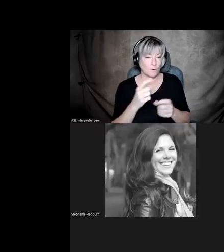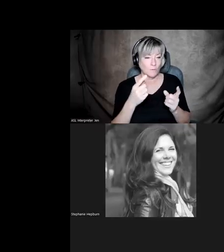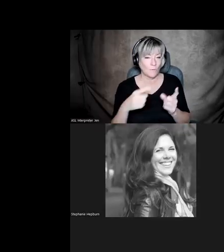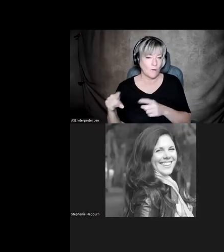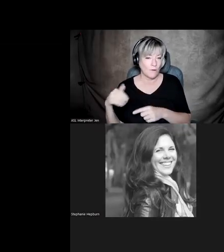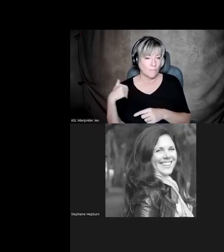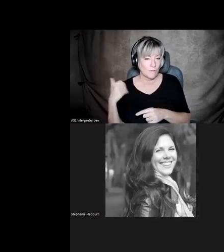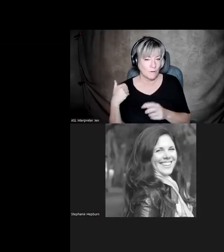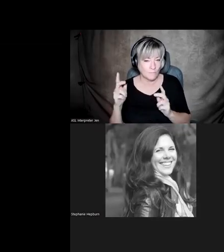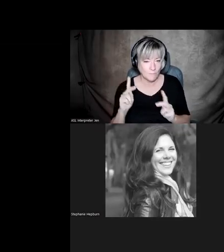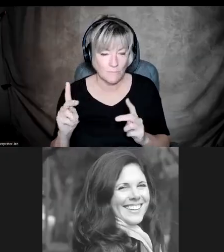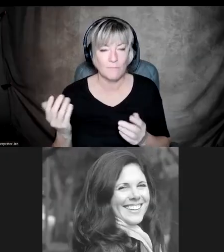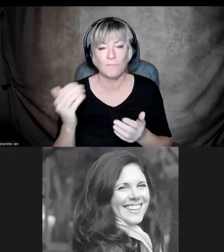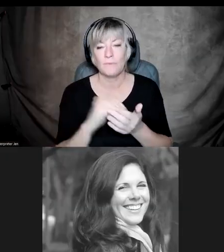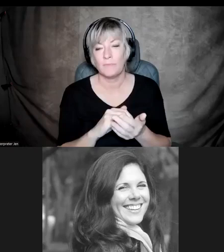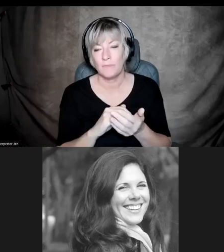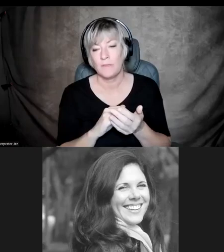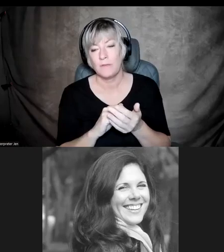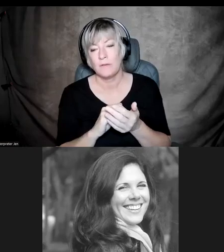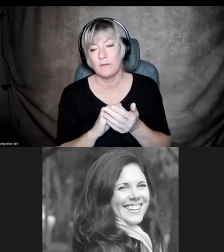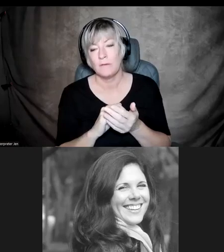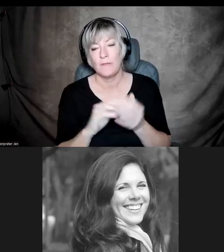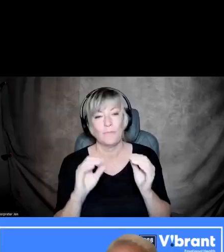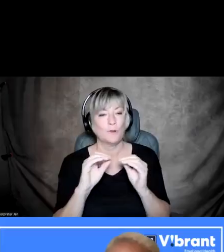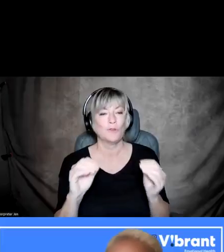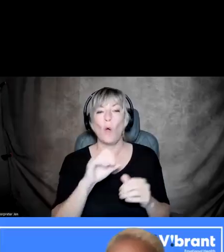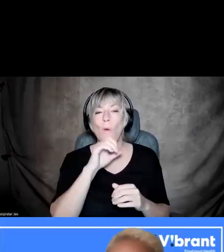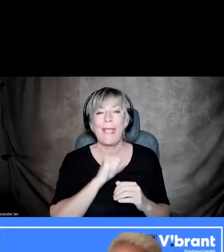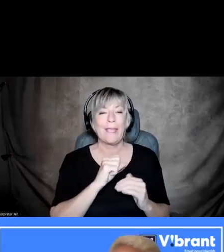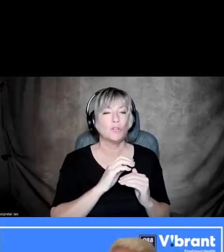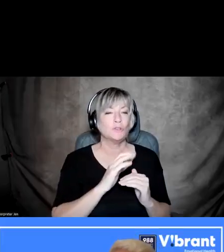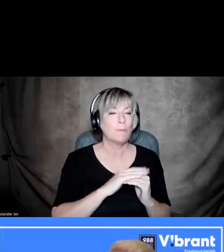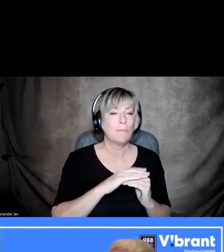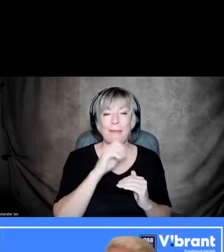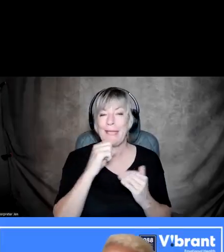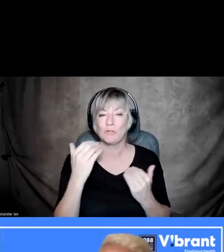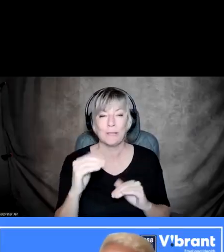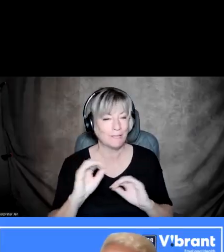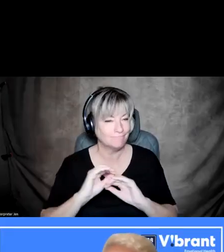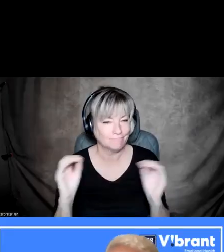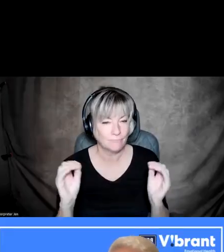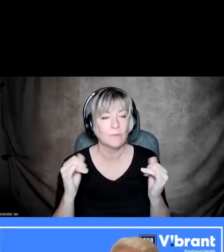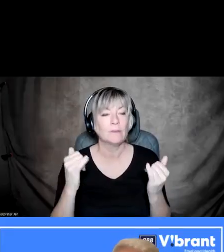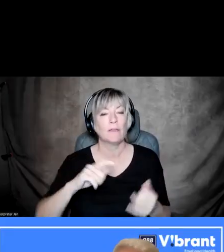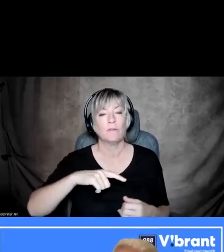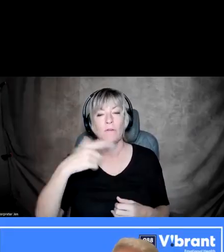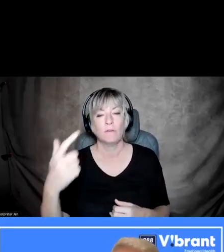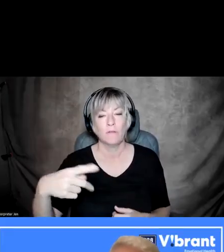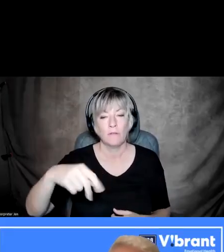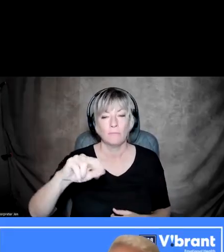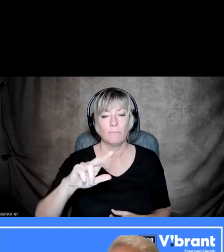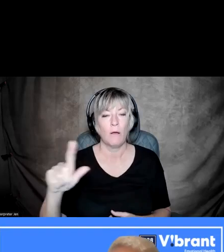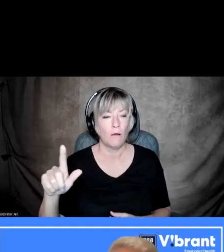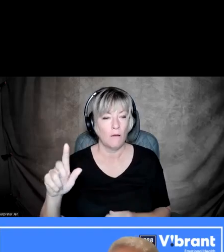people. And again, there is no age minimum or limit here. So we're going to turn it back over to Paul and